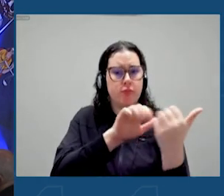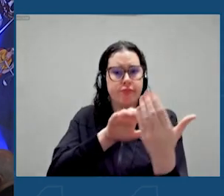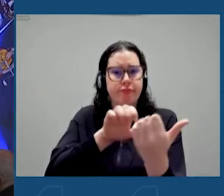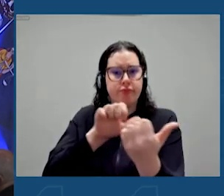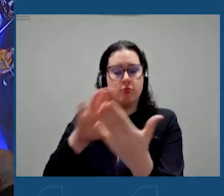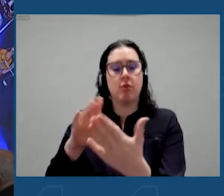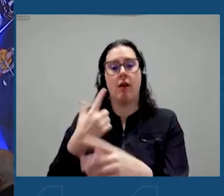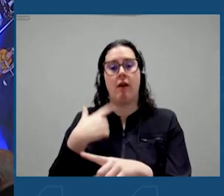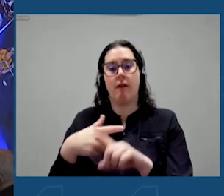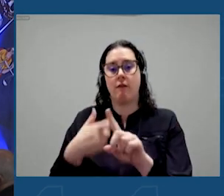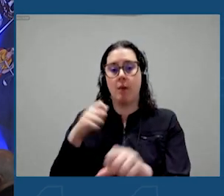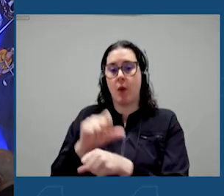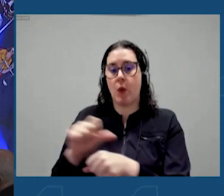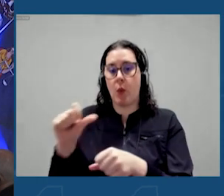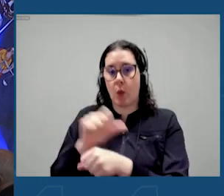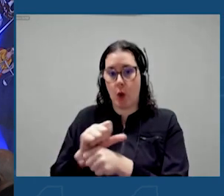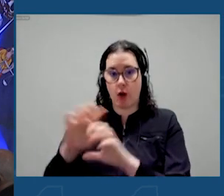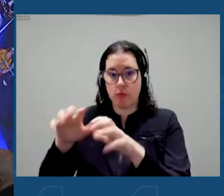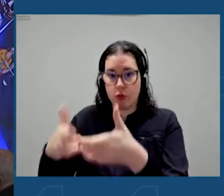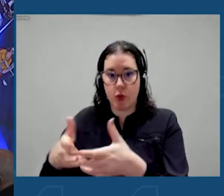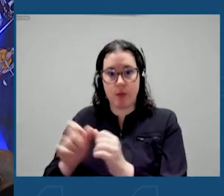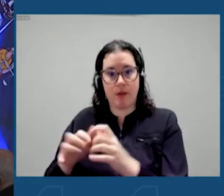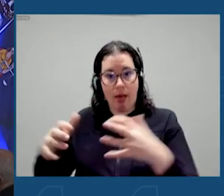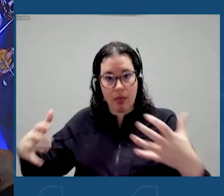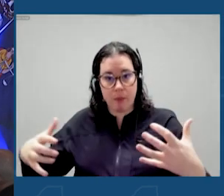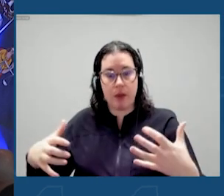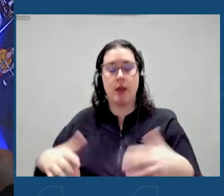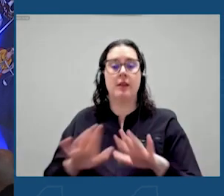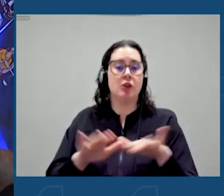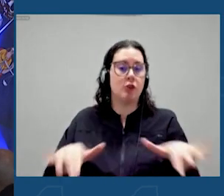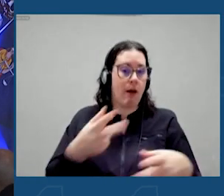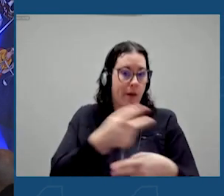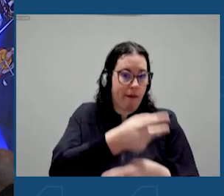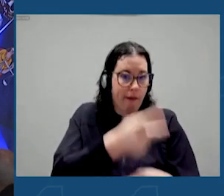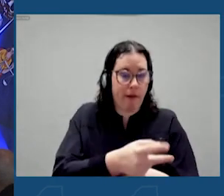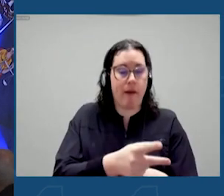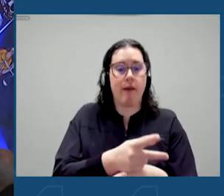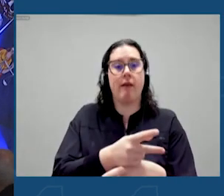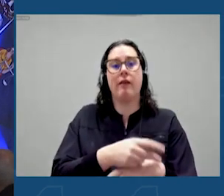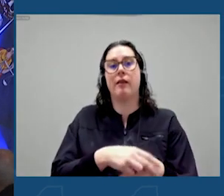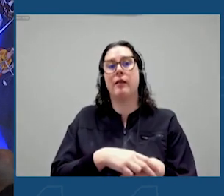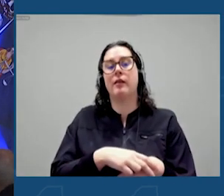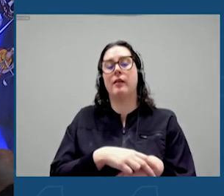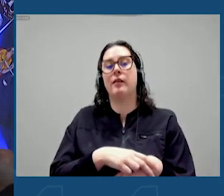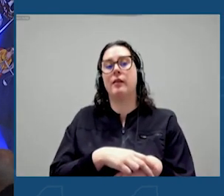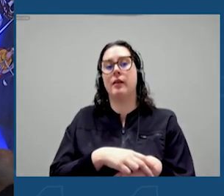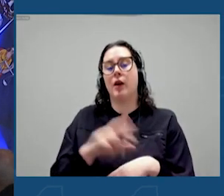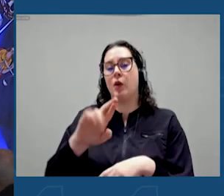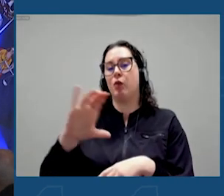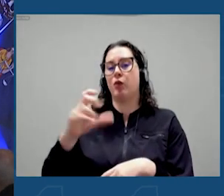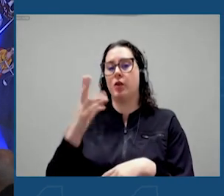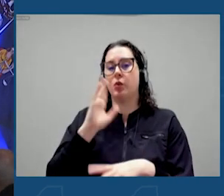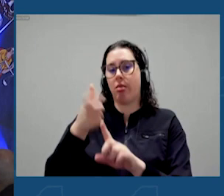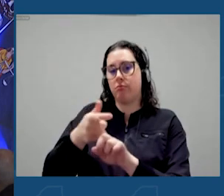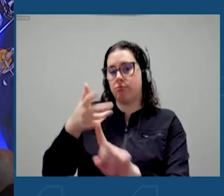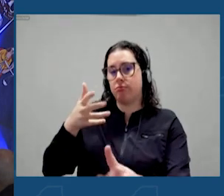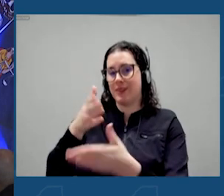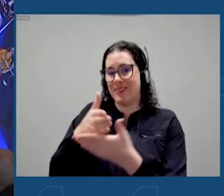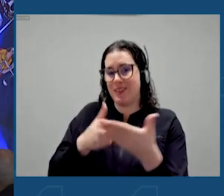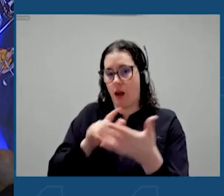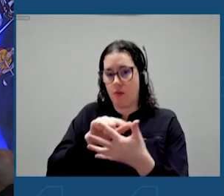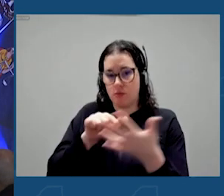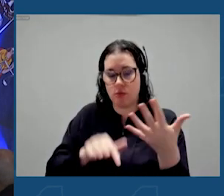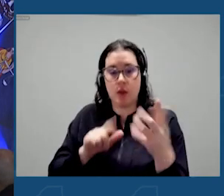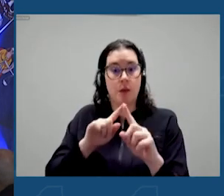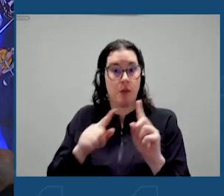workforce development to child care, and Rich will elaborate on some of them, that we believe can make this